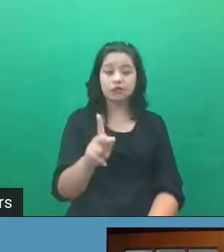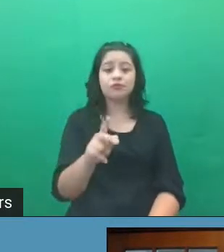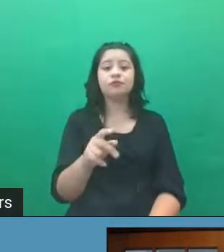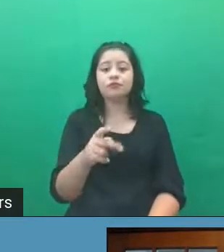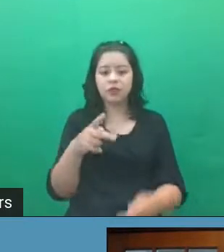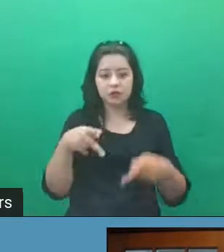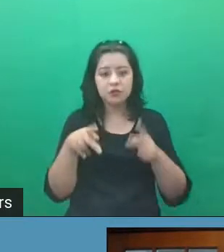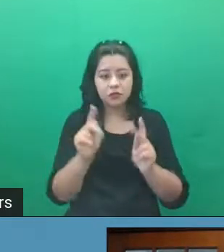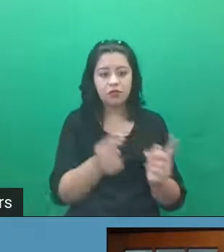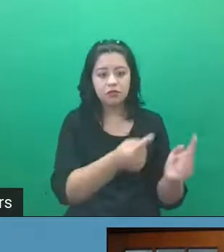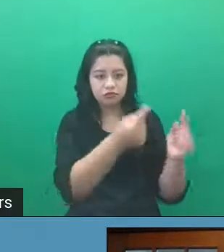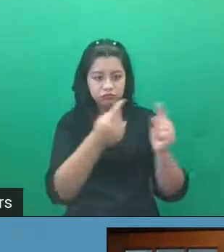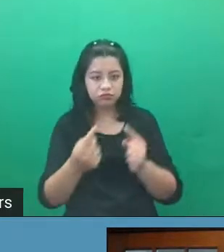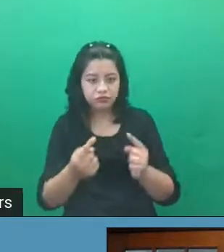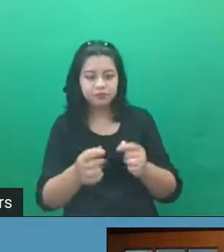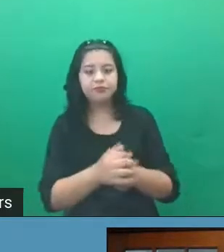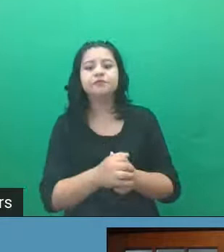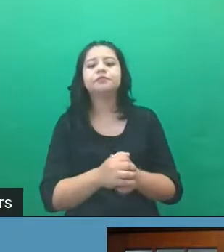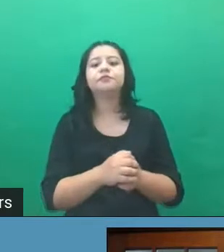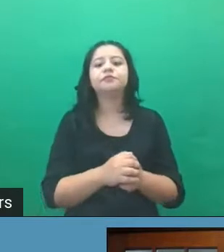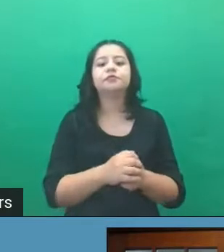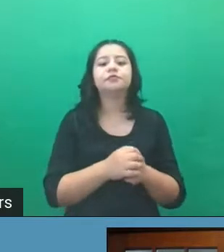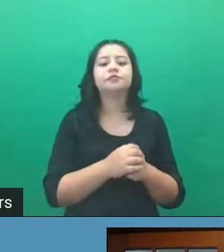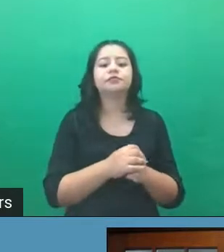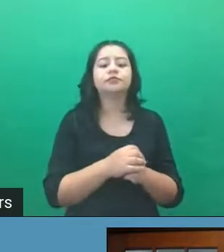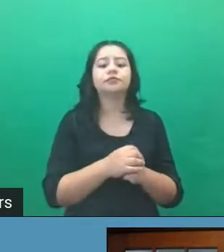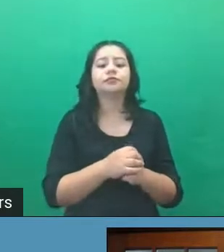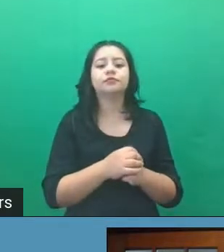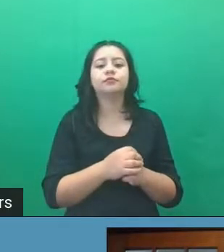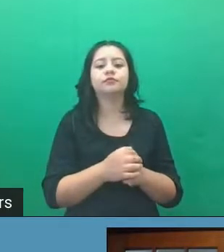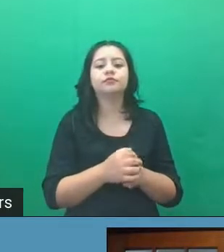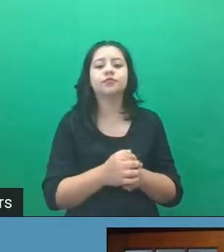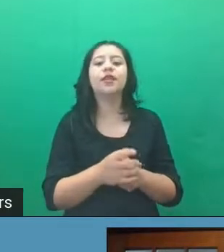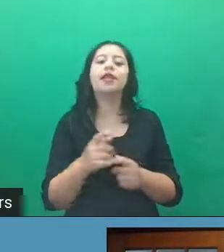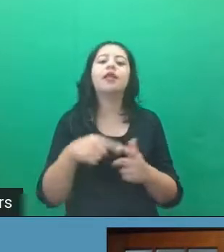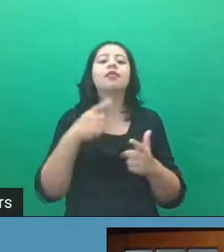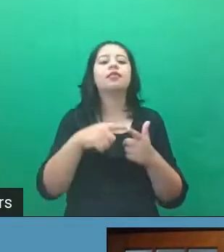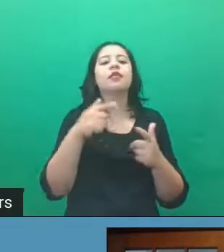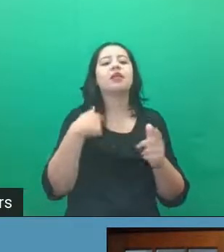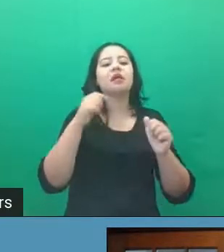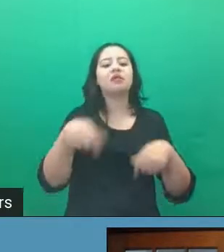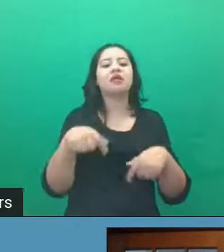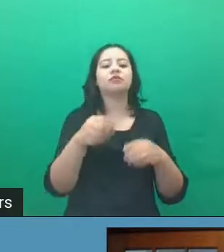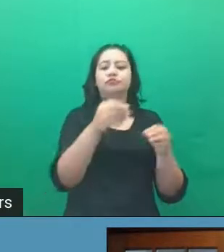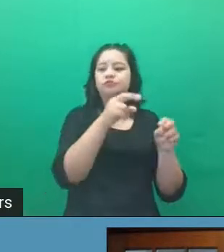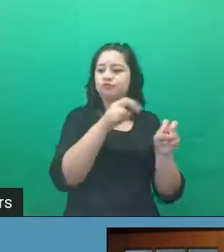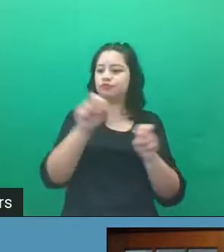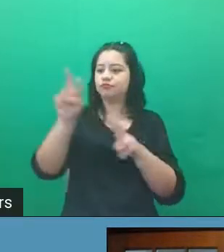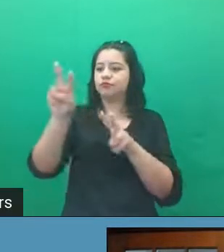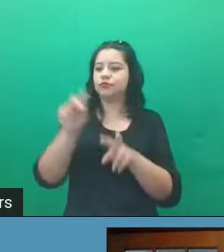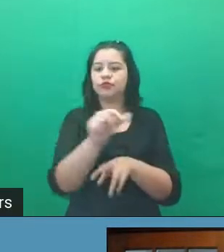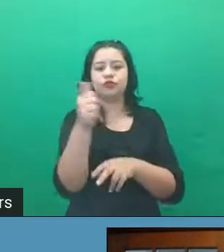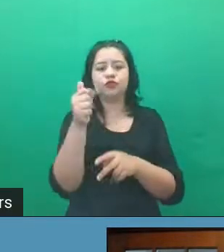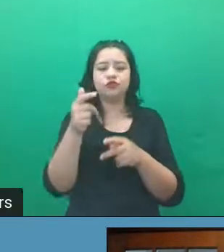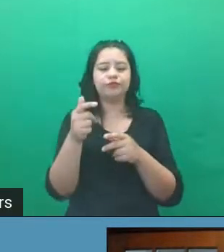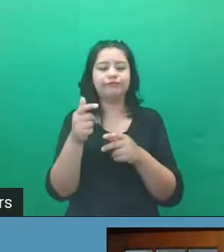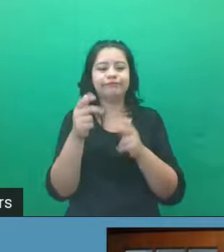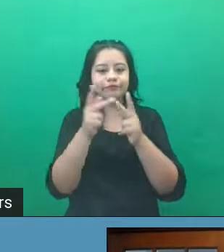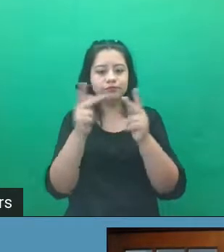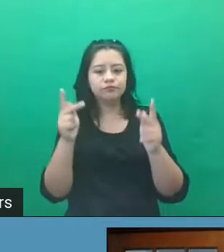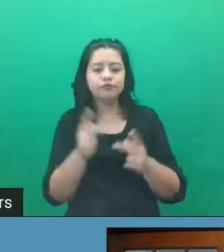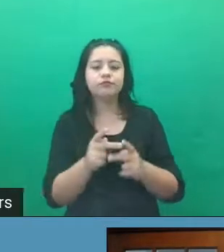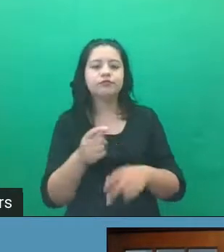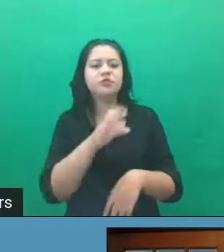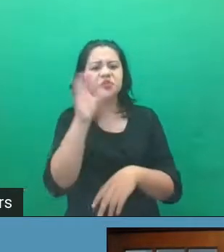would allow them access and then be able to point them in the direction of where they needed to go. So the settings, you can really, I